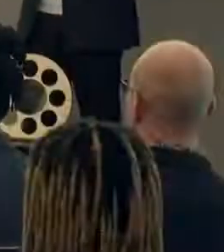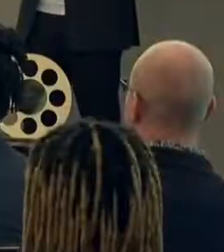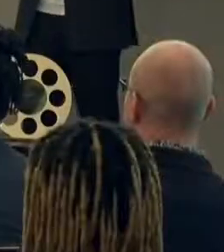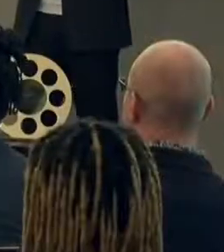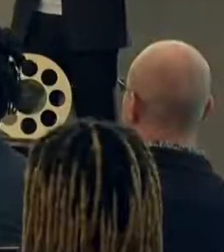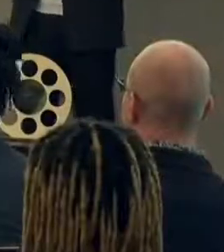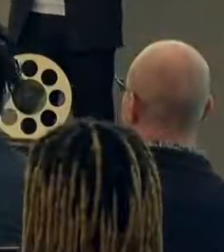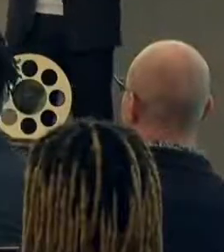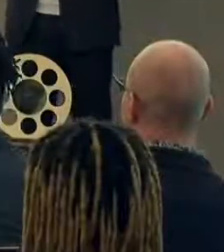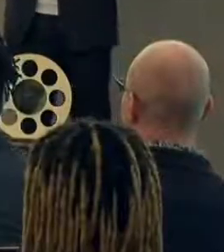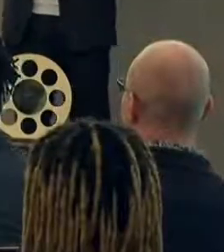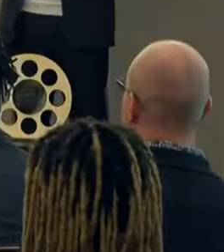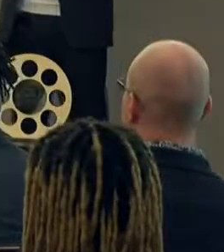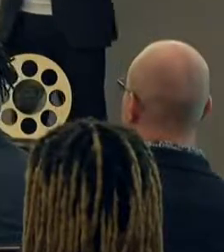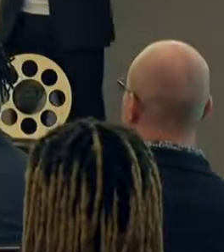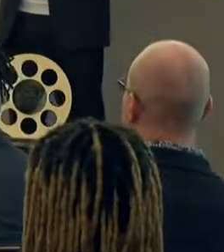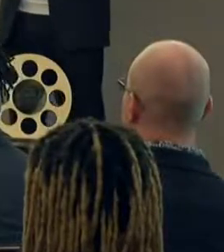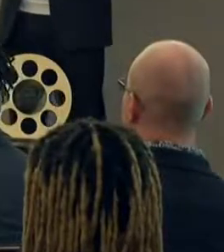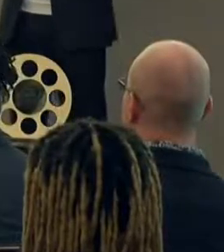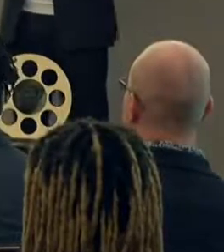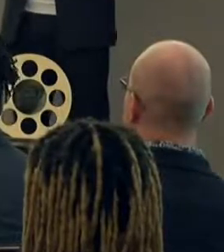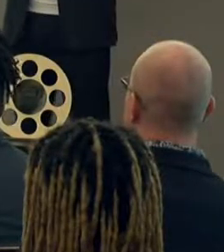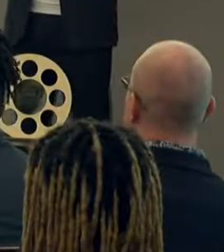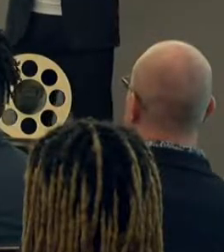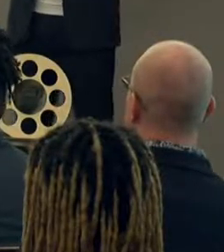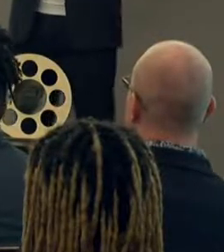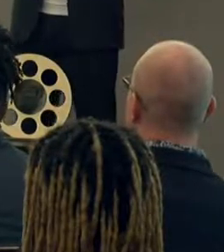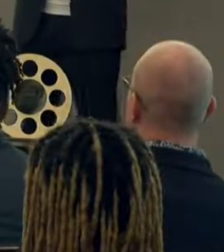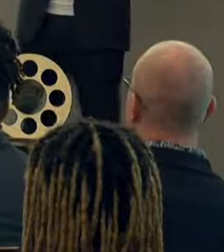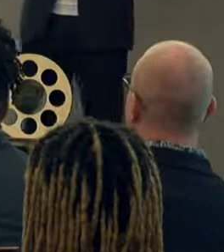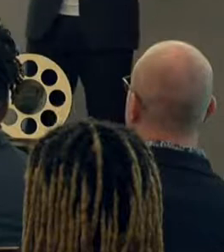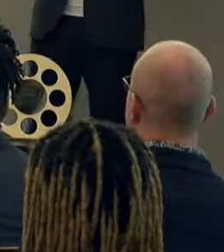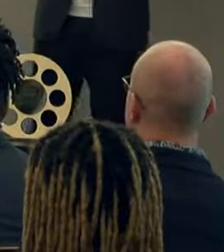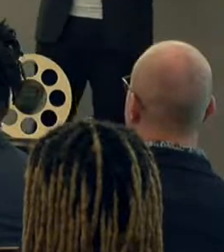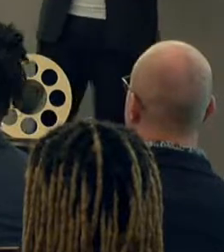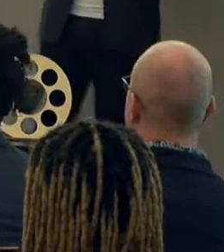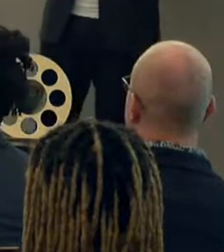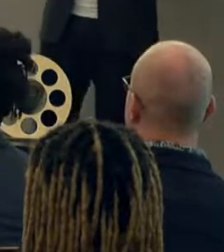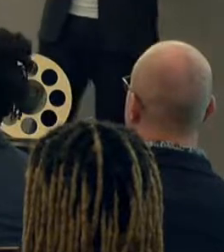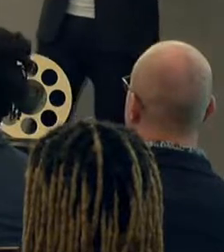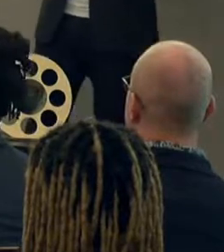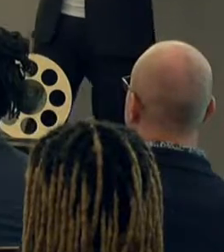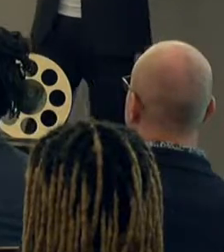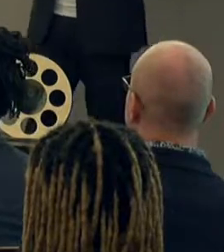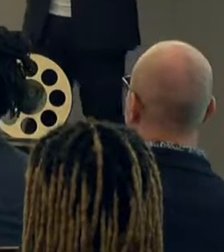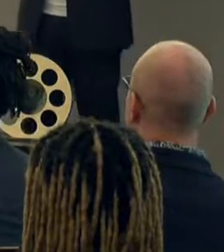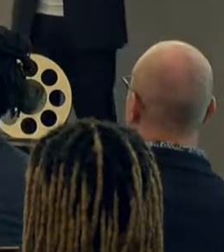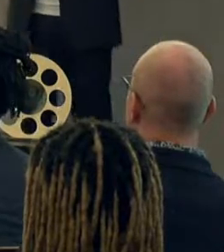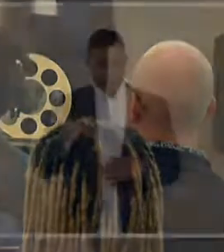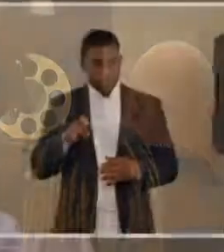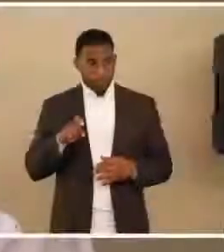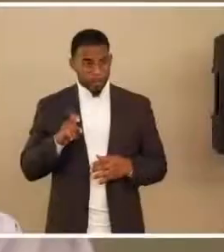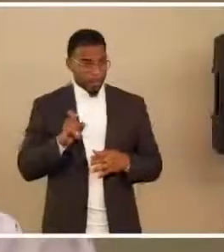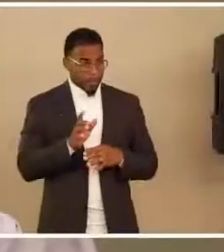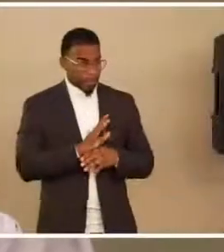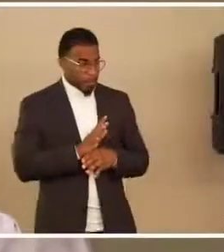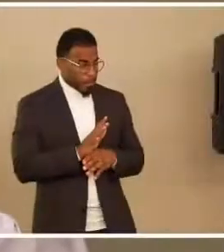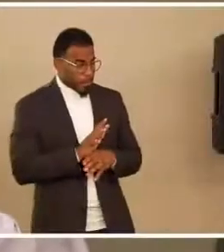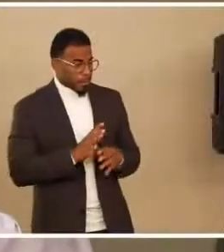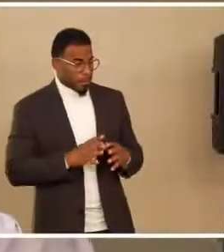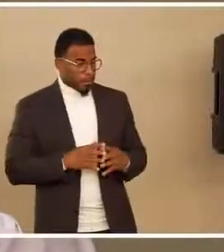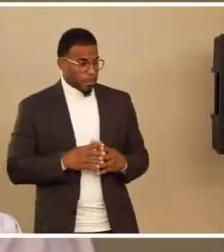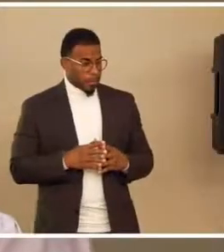as a female actor. Yes, ever. For Cuties, yes, the Netflix